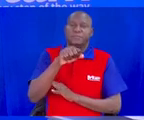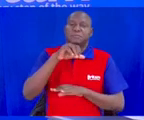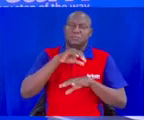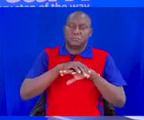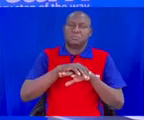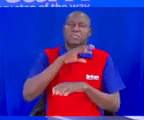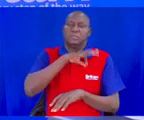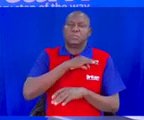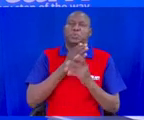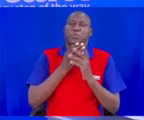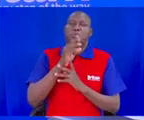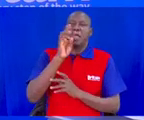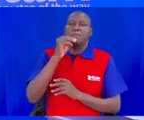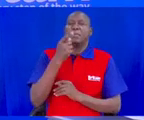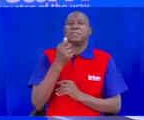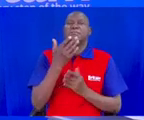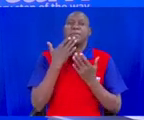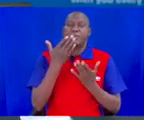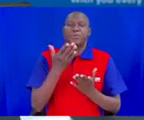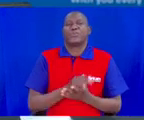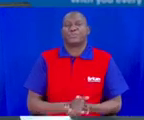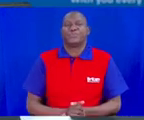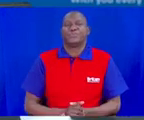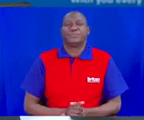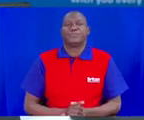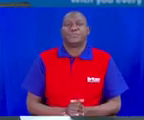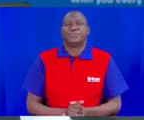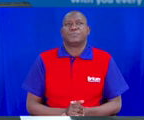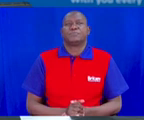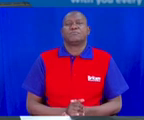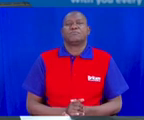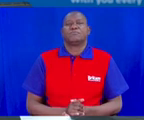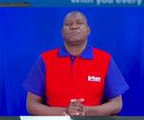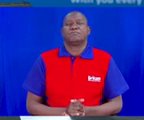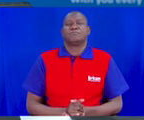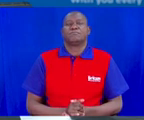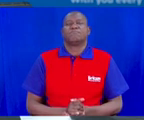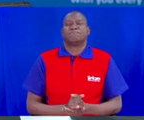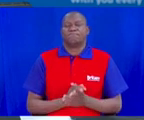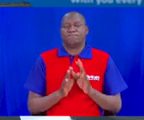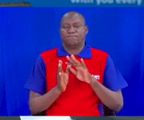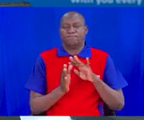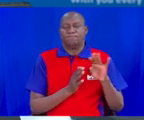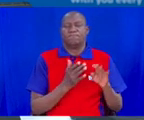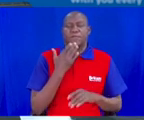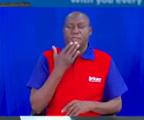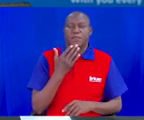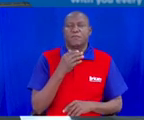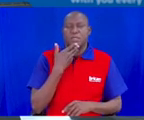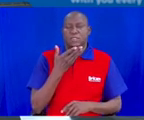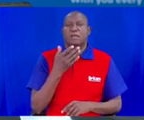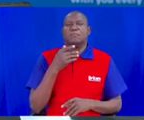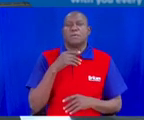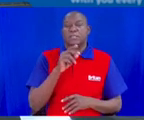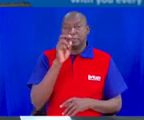interest via M-Pesa. Thank you. Thank you very much for that answer. The second